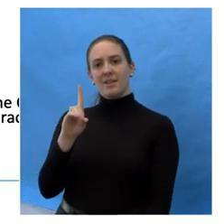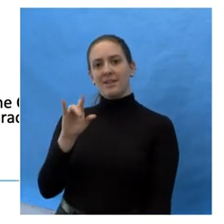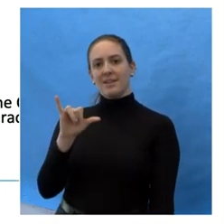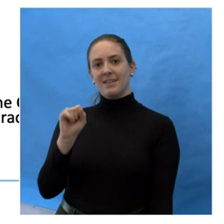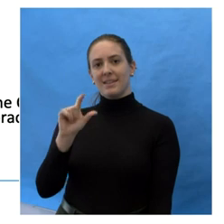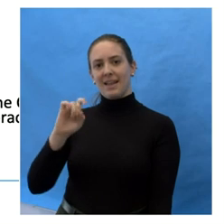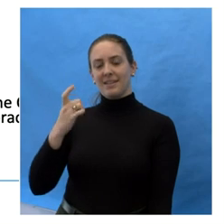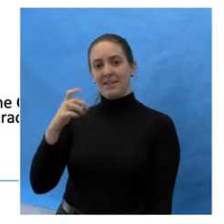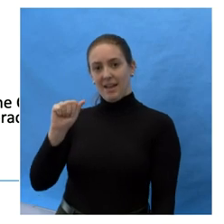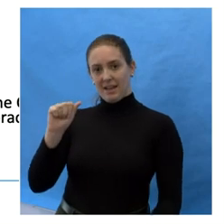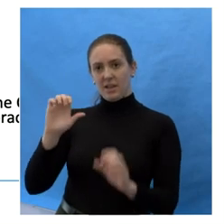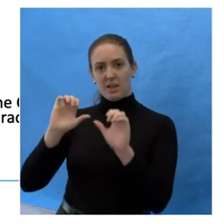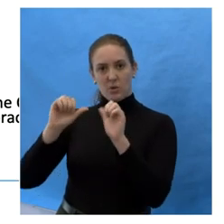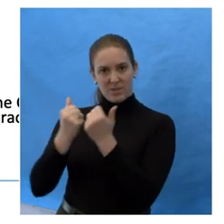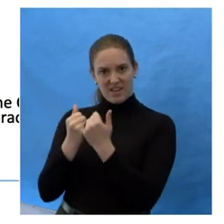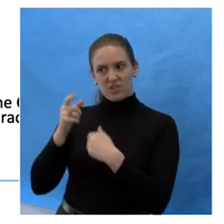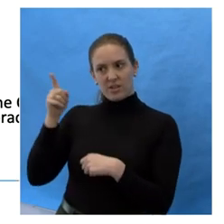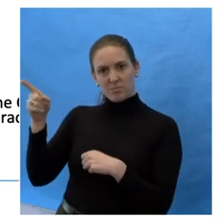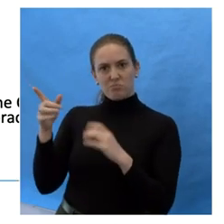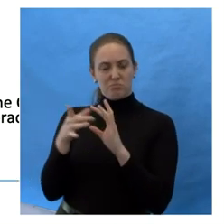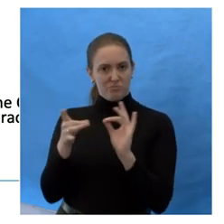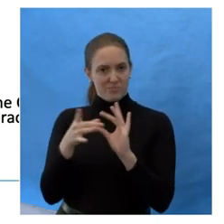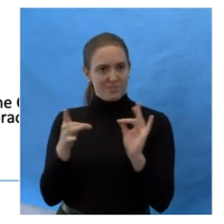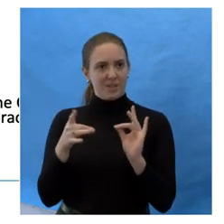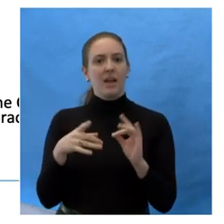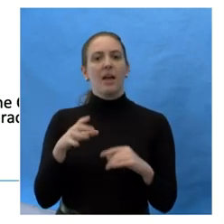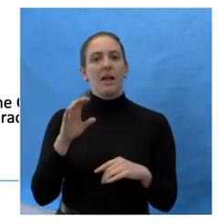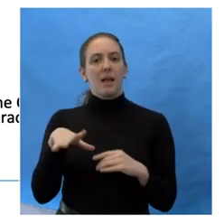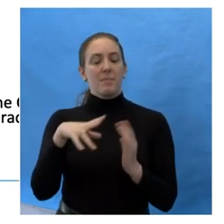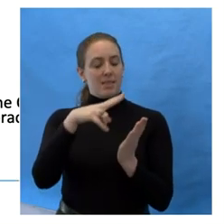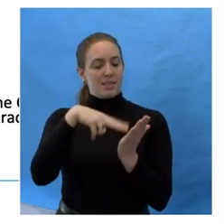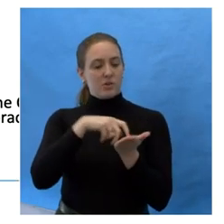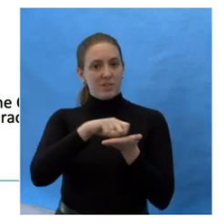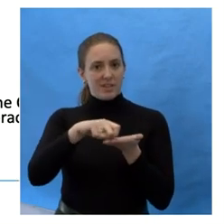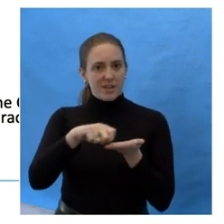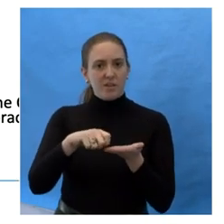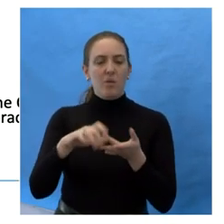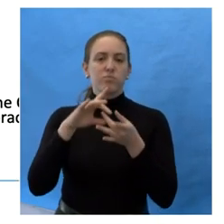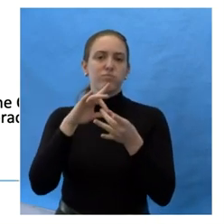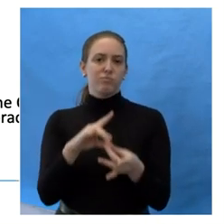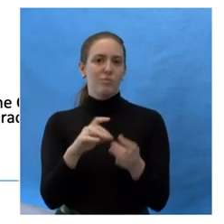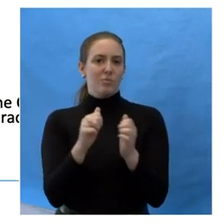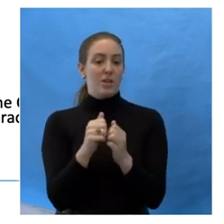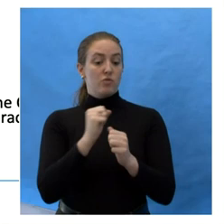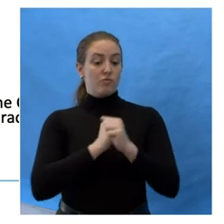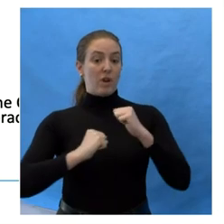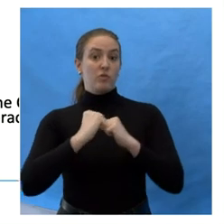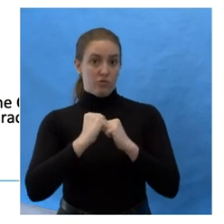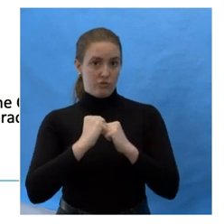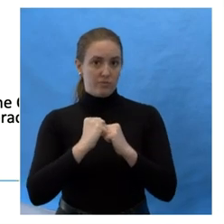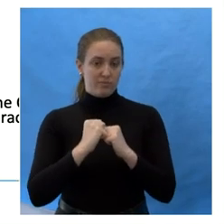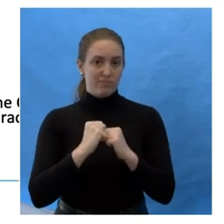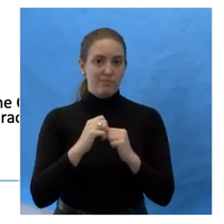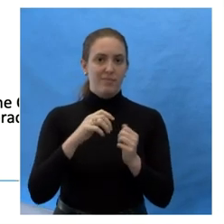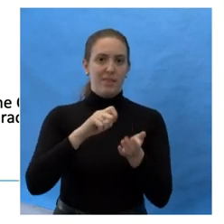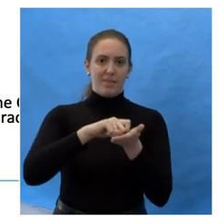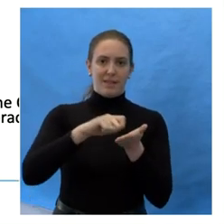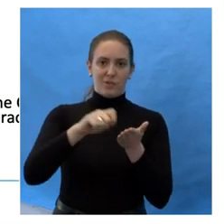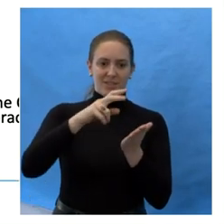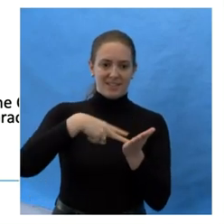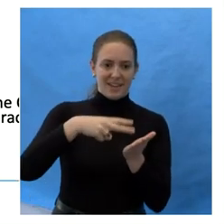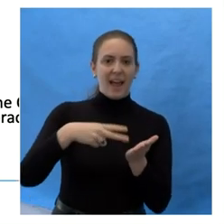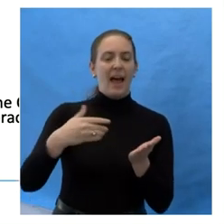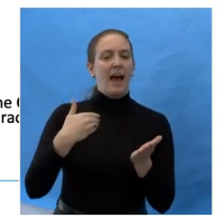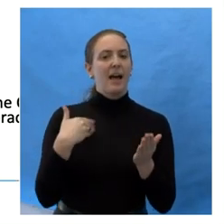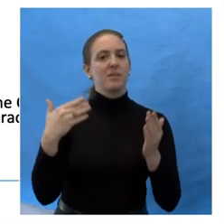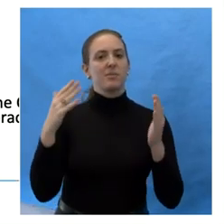is an approach to literacy instruction that is rooted in the science of reading, that emphasizes highly explicit and systematic teaching for